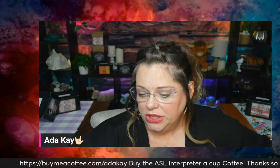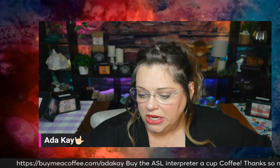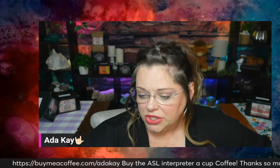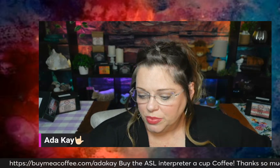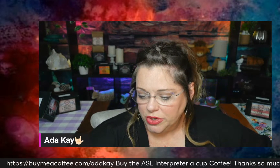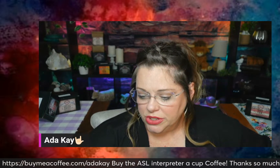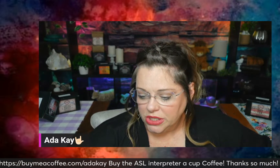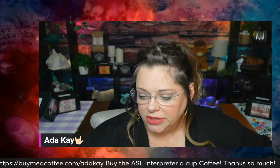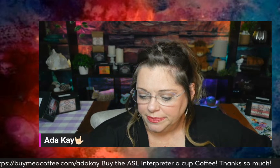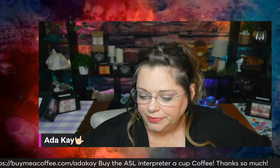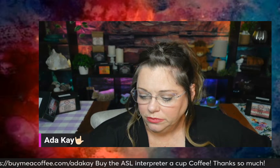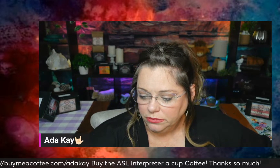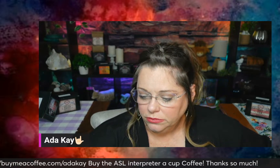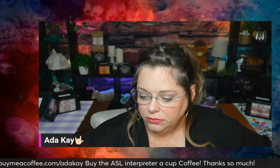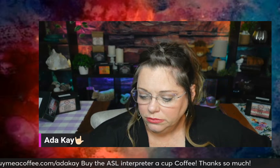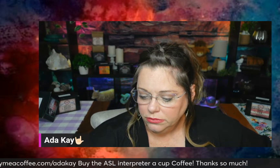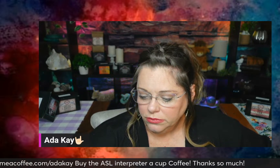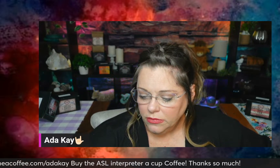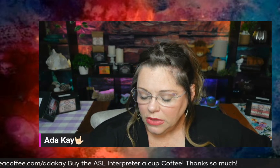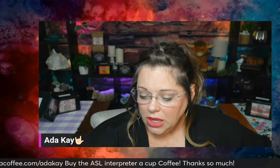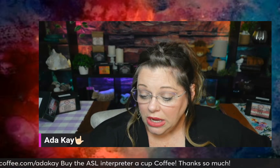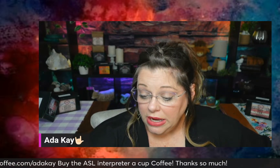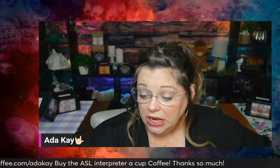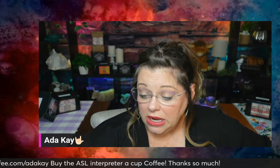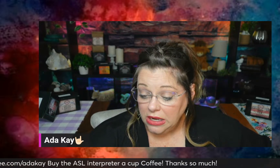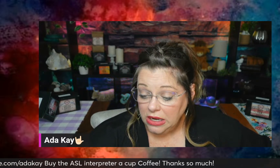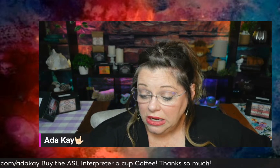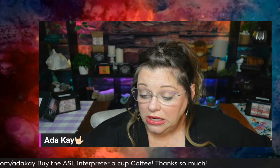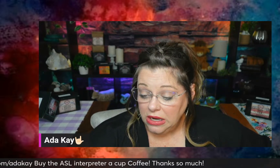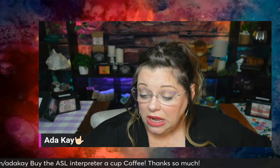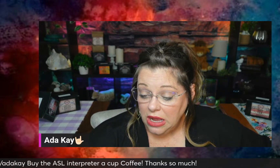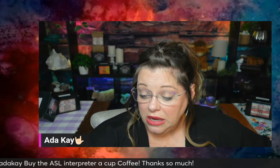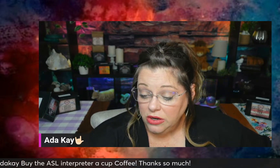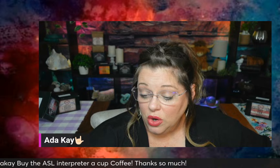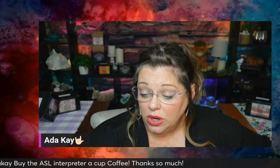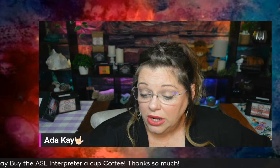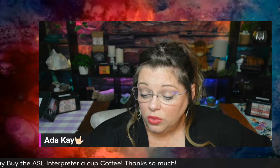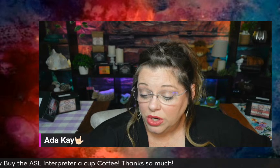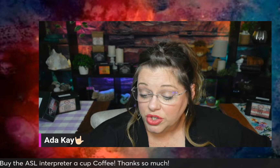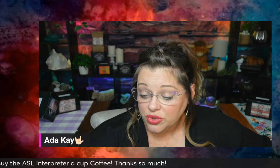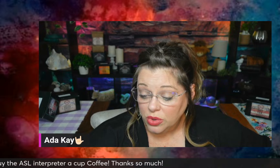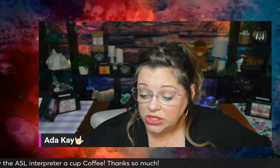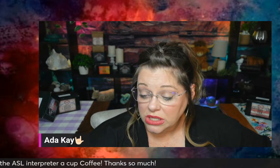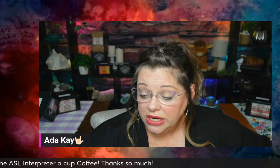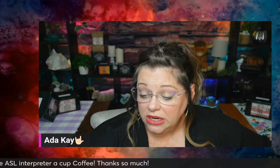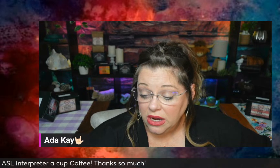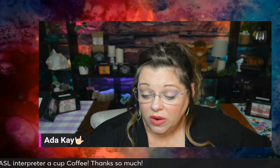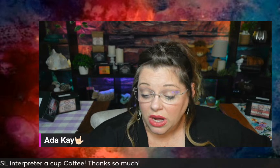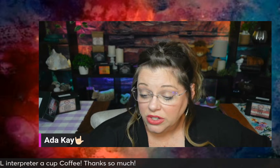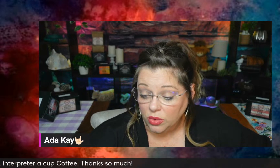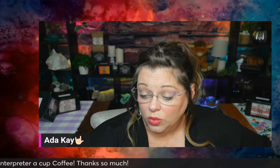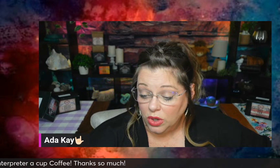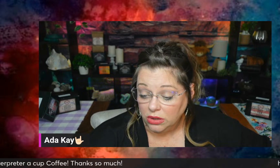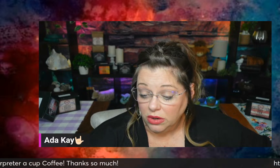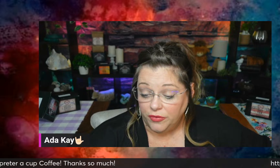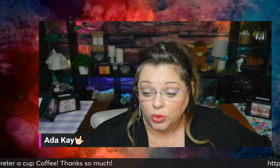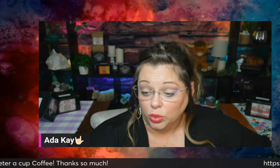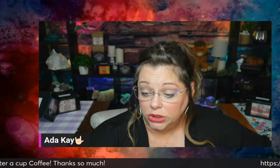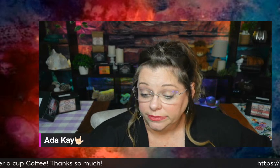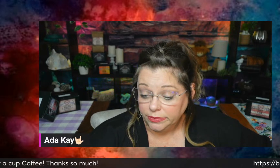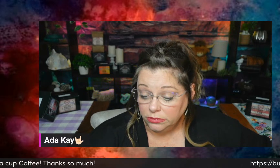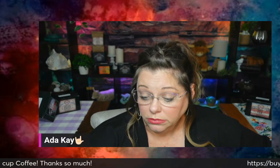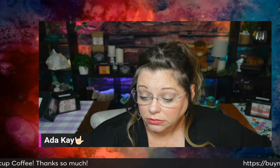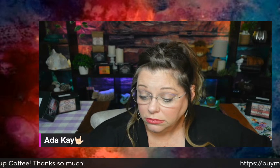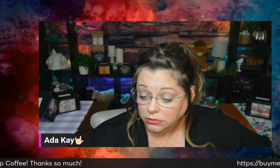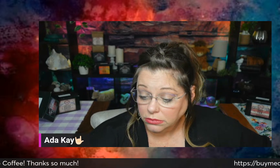never want that experience again. And I know kind of what a stroke is like now. I don't want a full